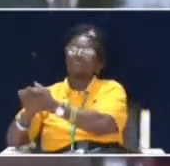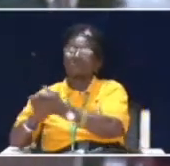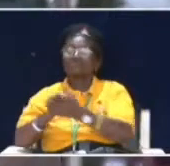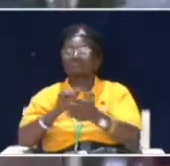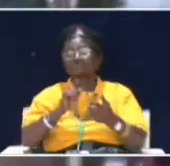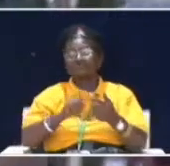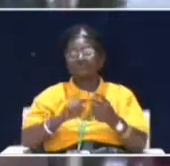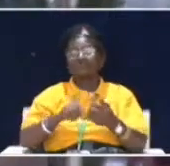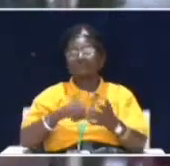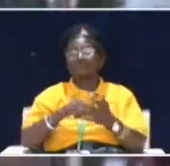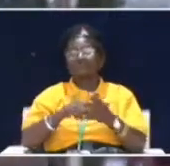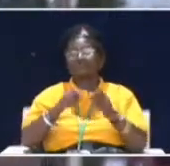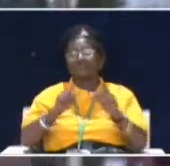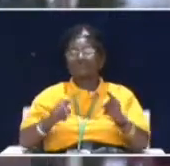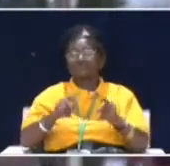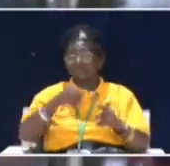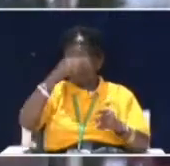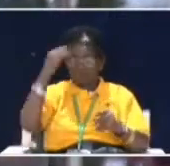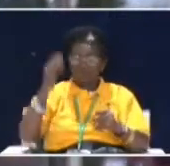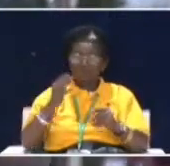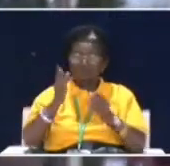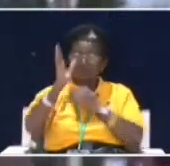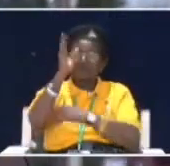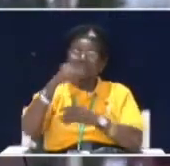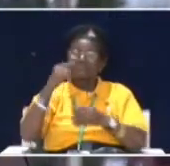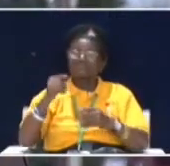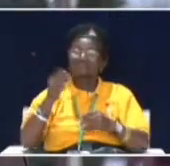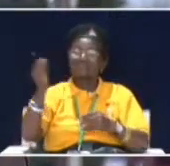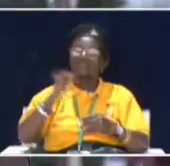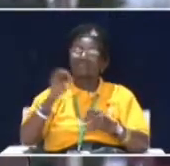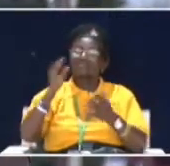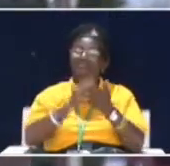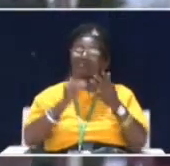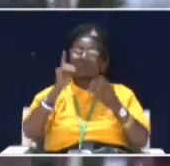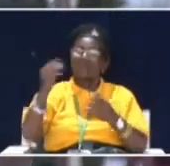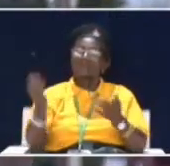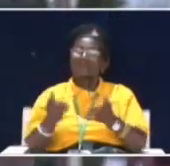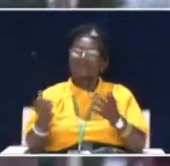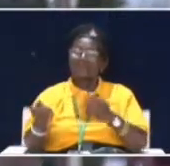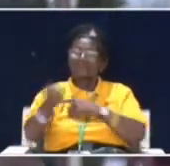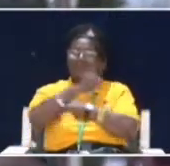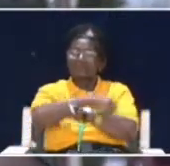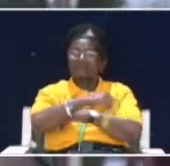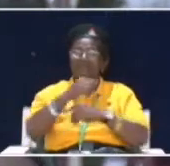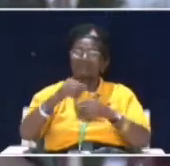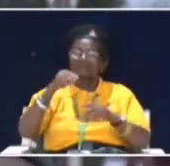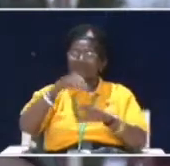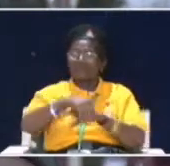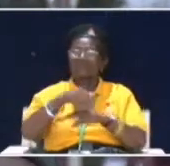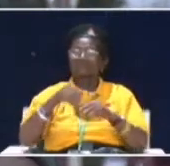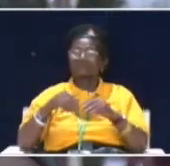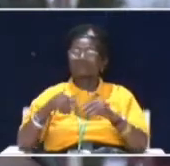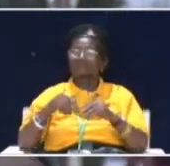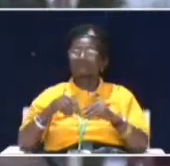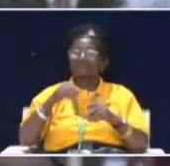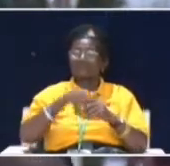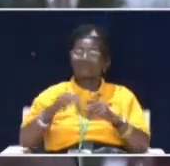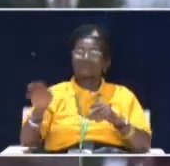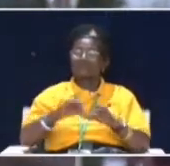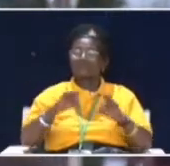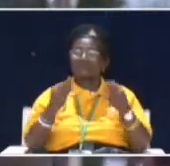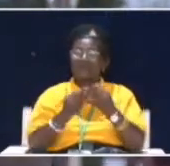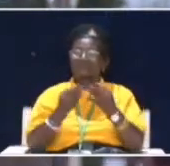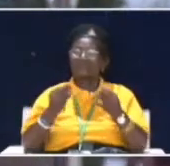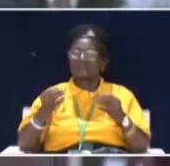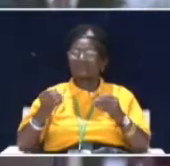o. Because God said there's someone here today. Nitori Oluwa so pe enikan wa ni ilale yi. In your family.